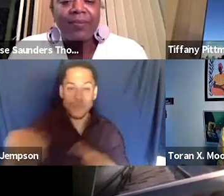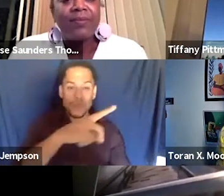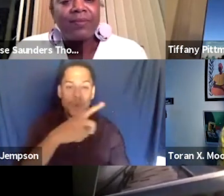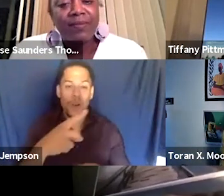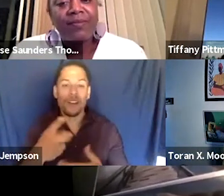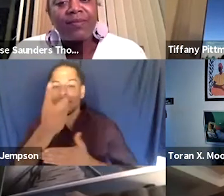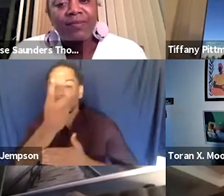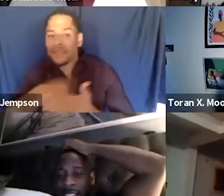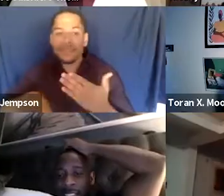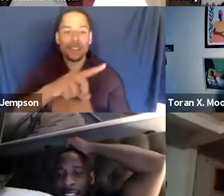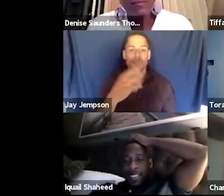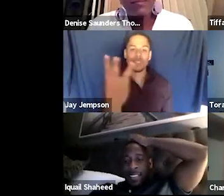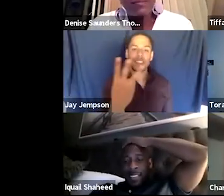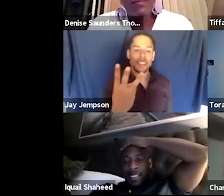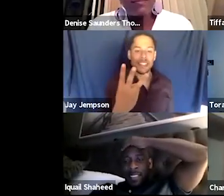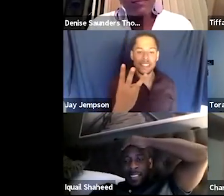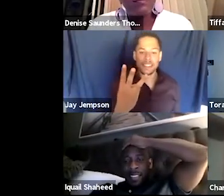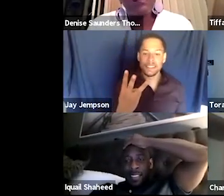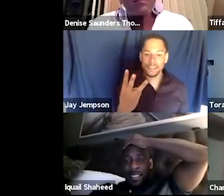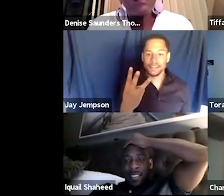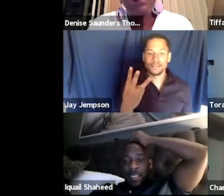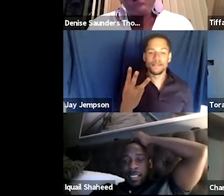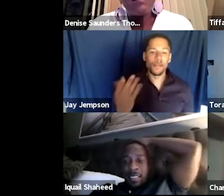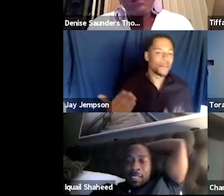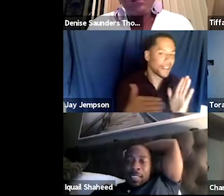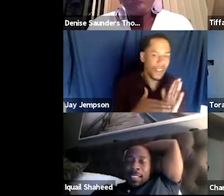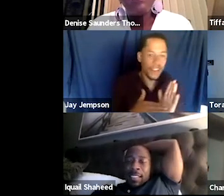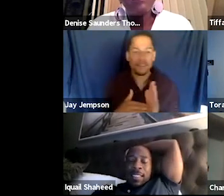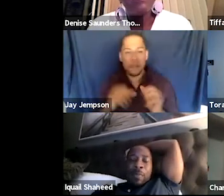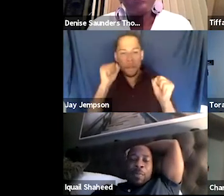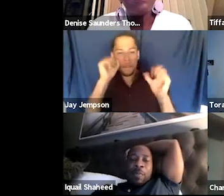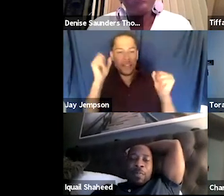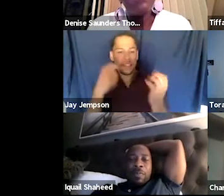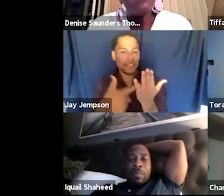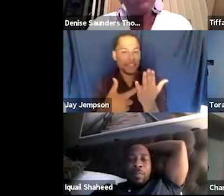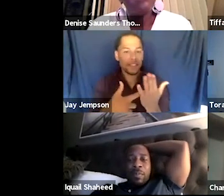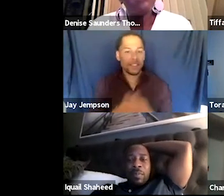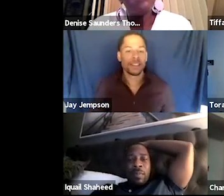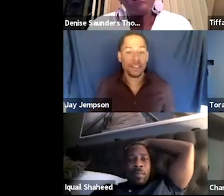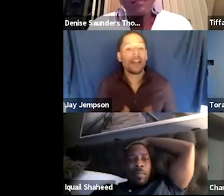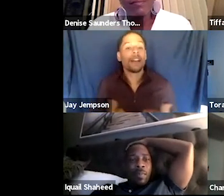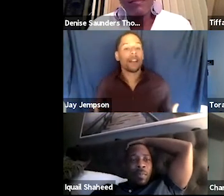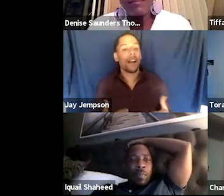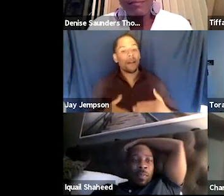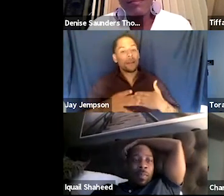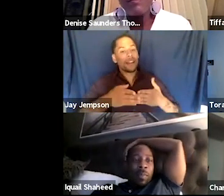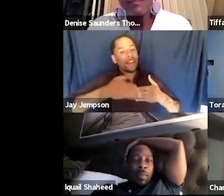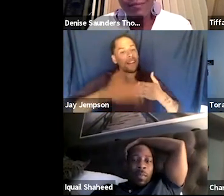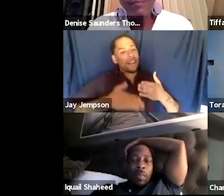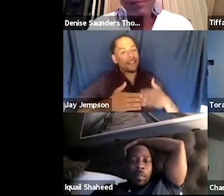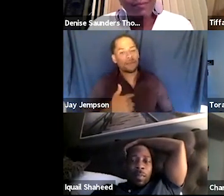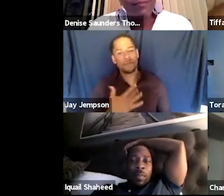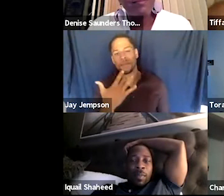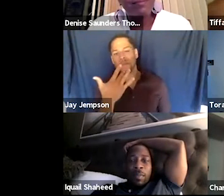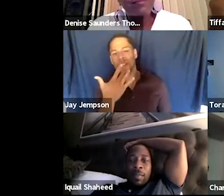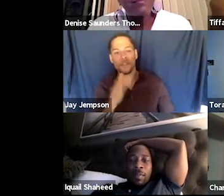conversation. And I'm gonna take us out just with one of my favorite songs, at least it's always my hero music.